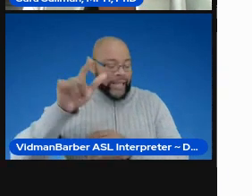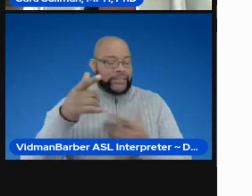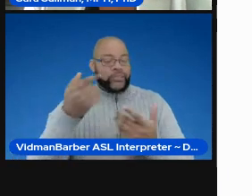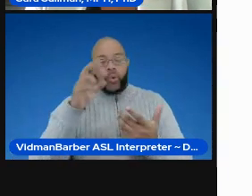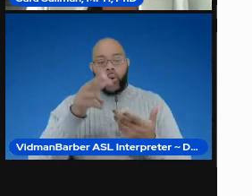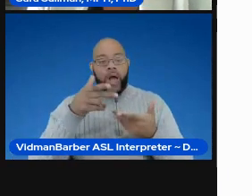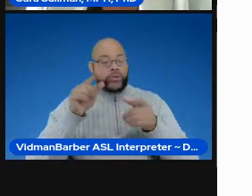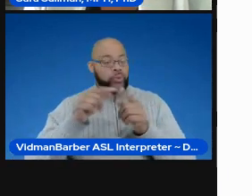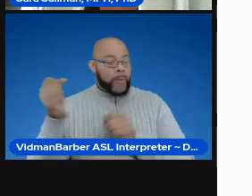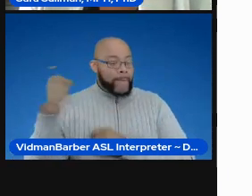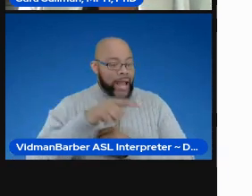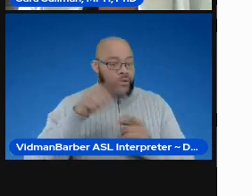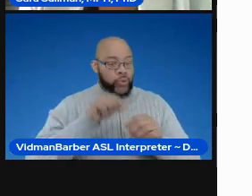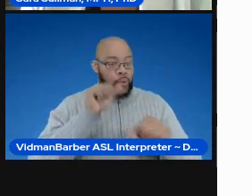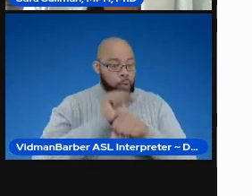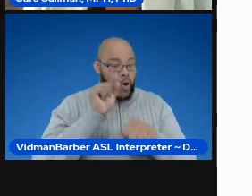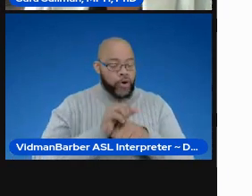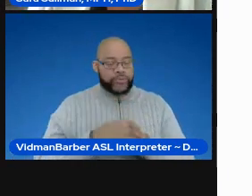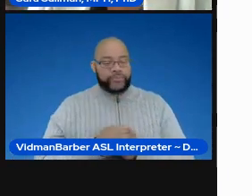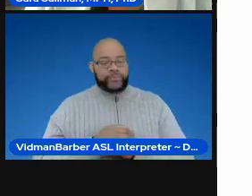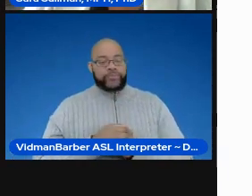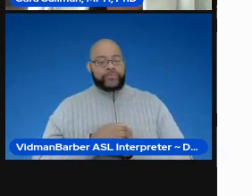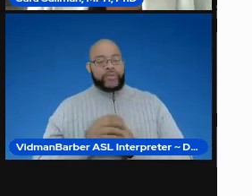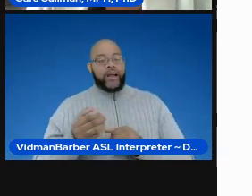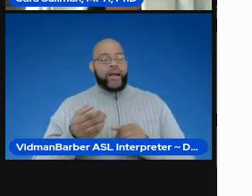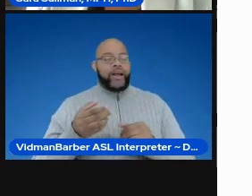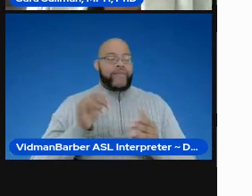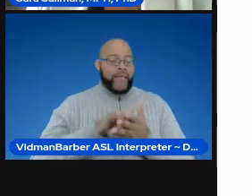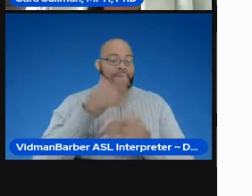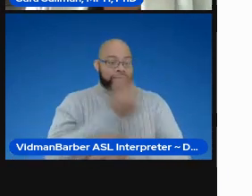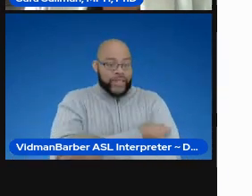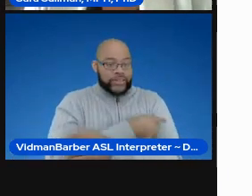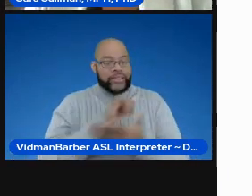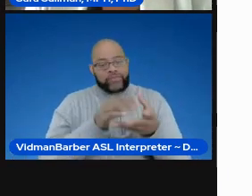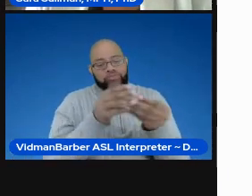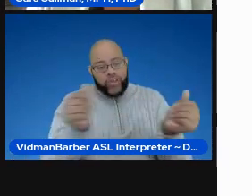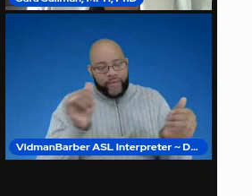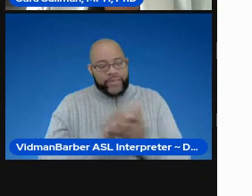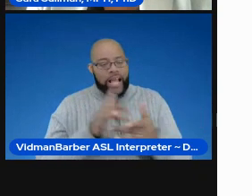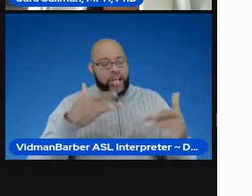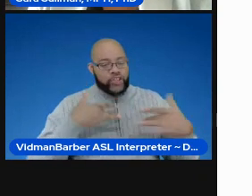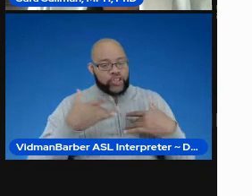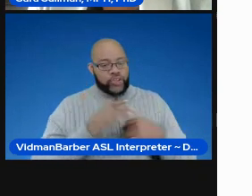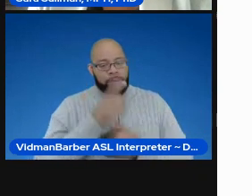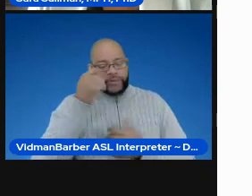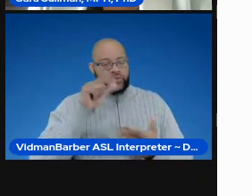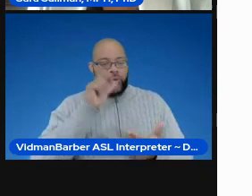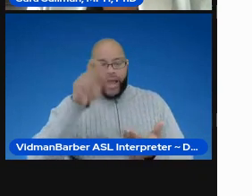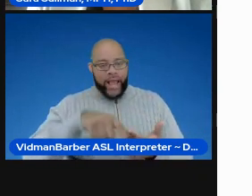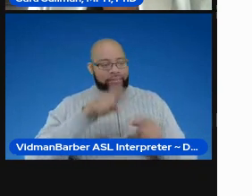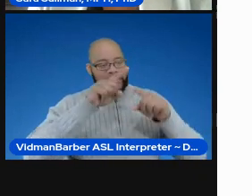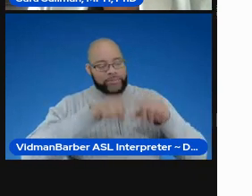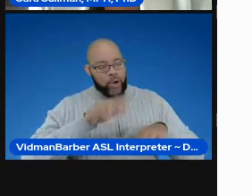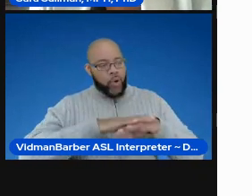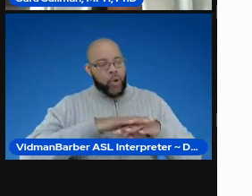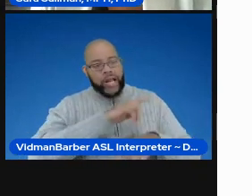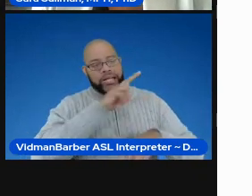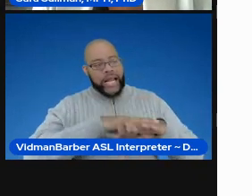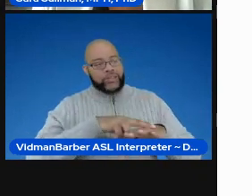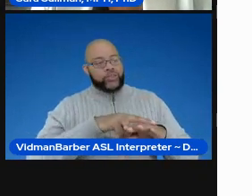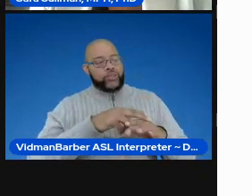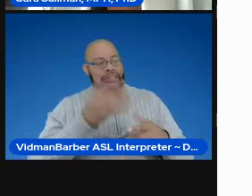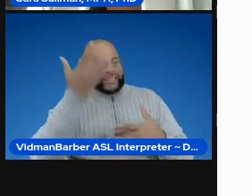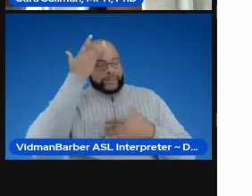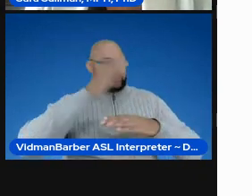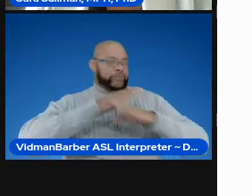allow them to come back to work. Of course, vaccination kind of mitigated this concern because you don't have to rely on naturally induced immunity